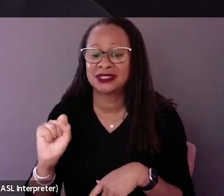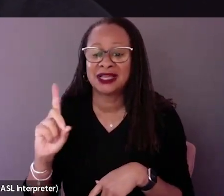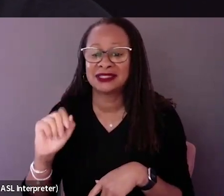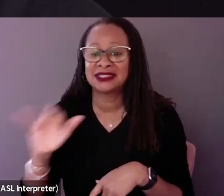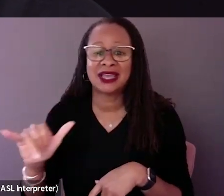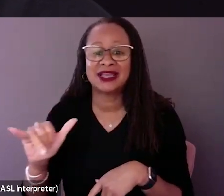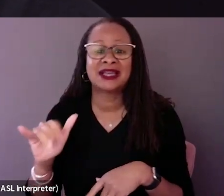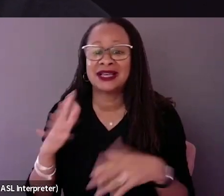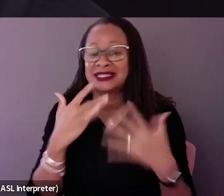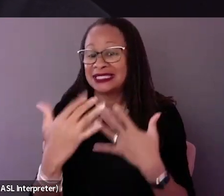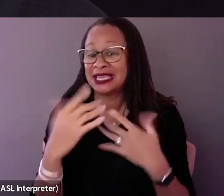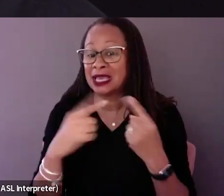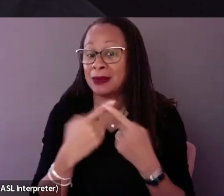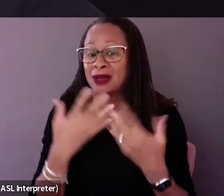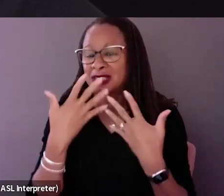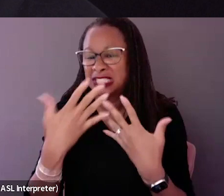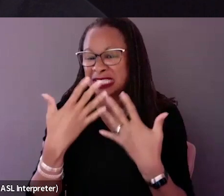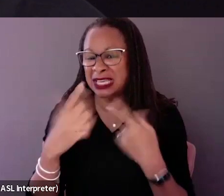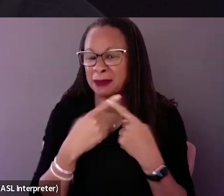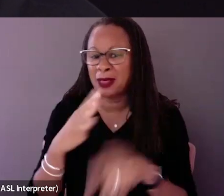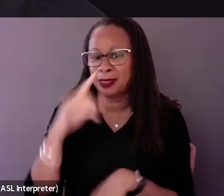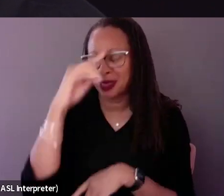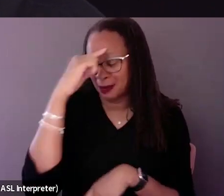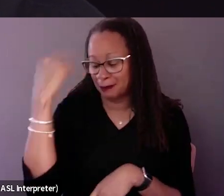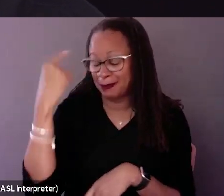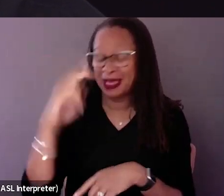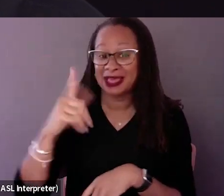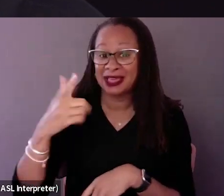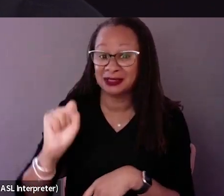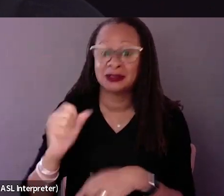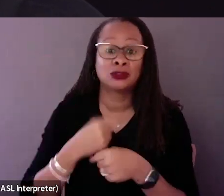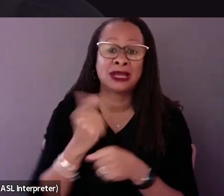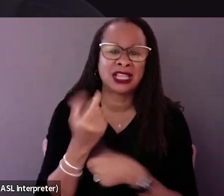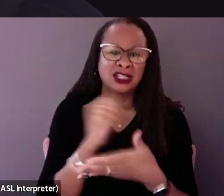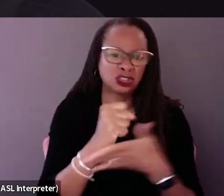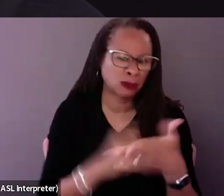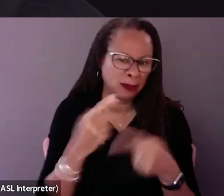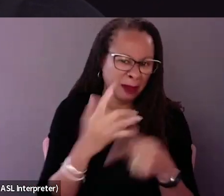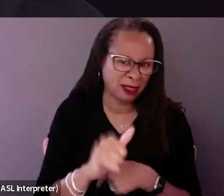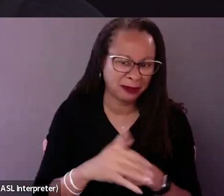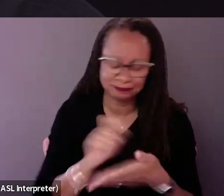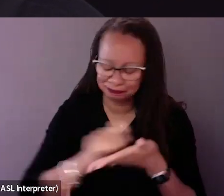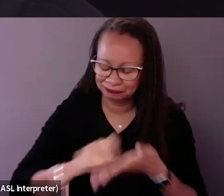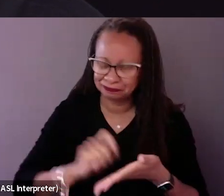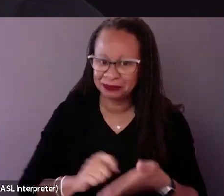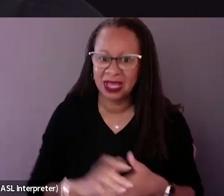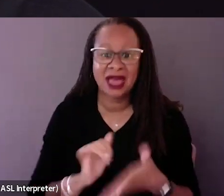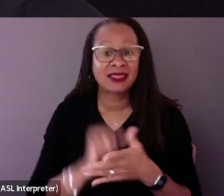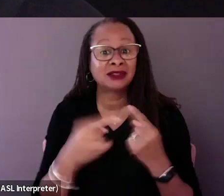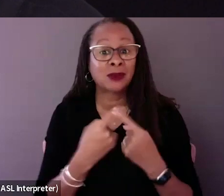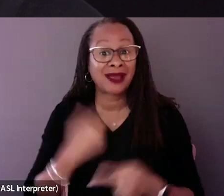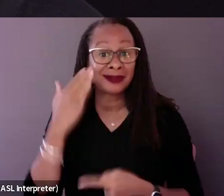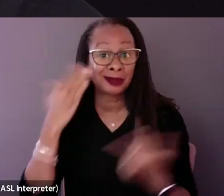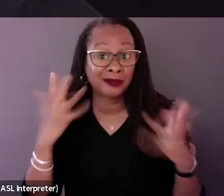Once she saw, when she made a little sketch about that, and that's when I knew